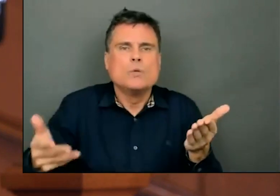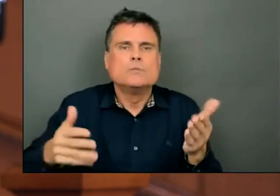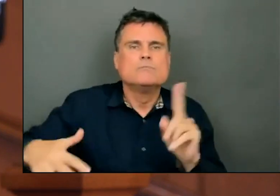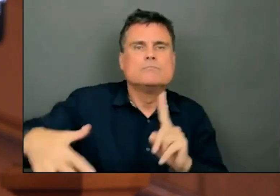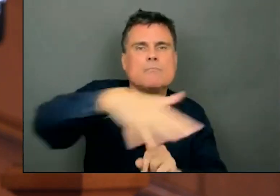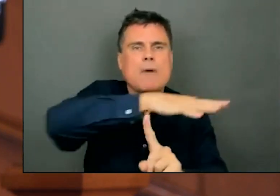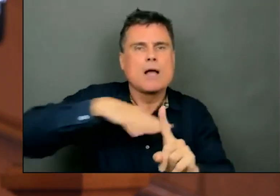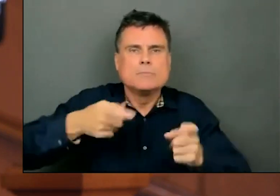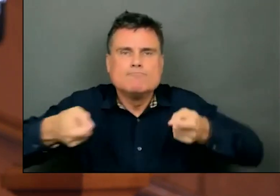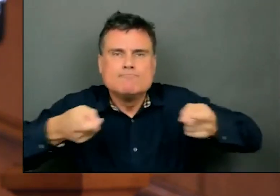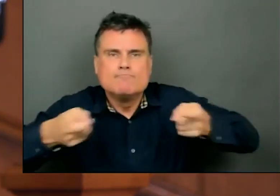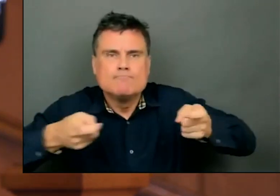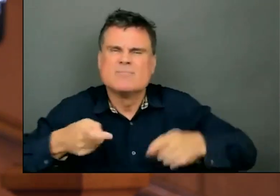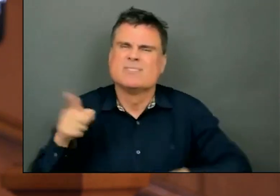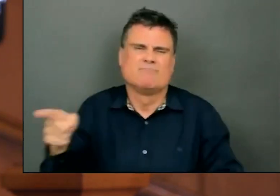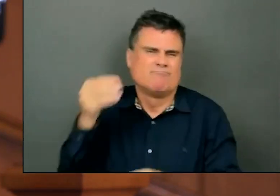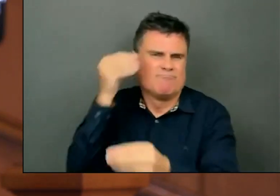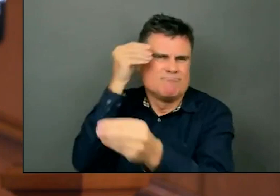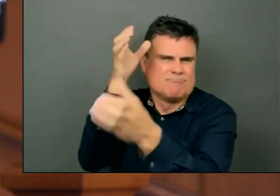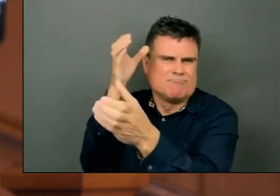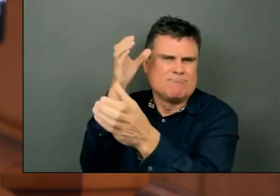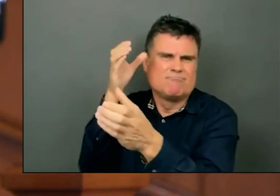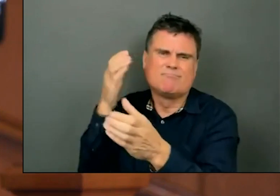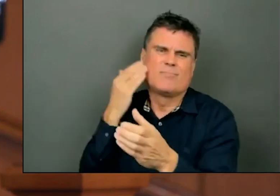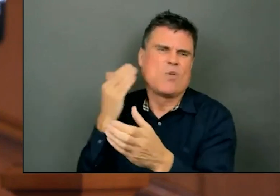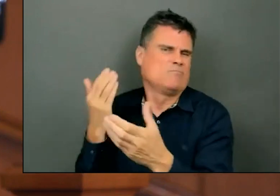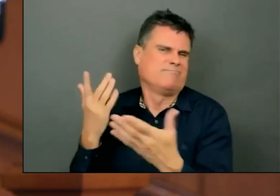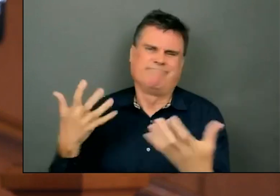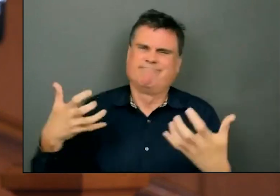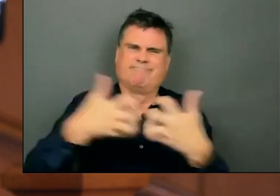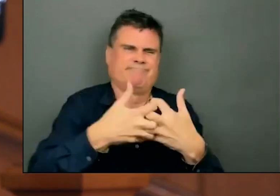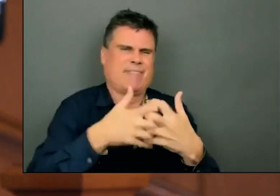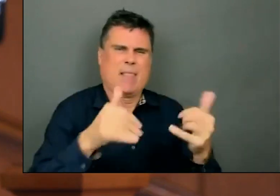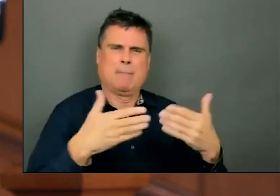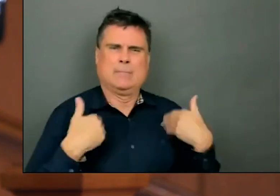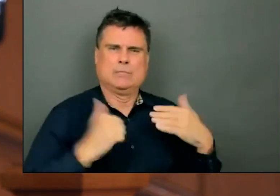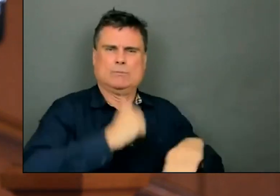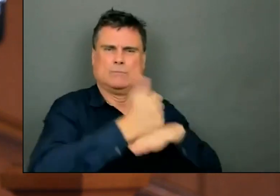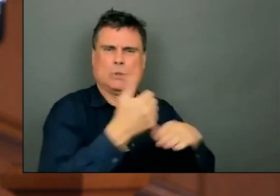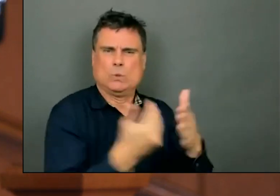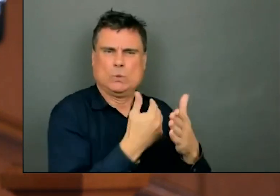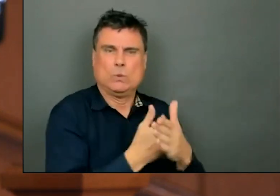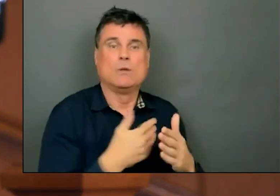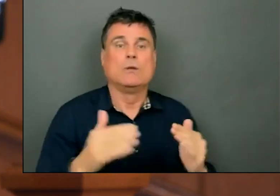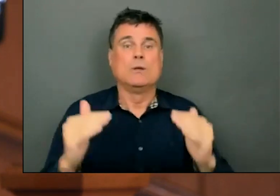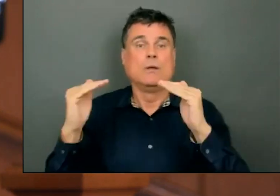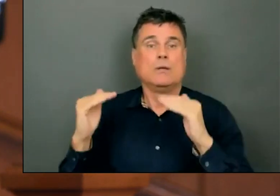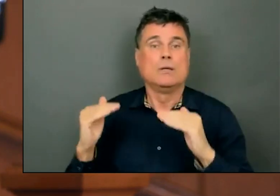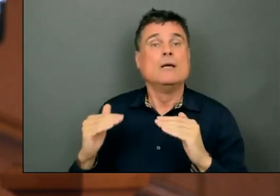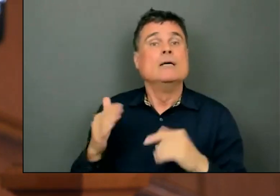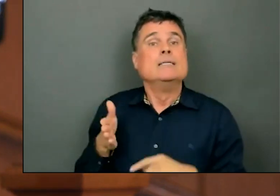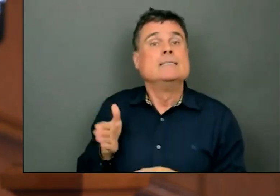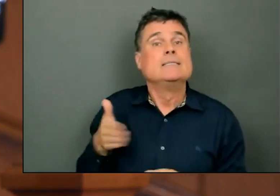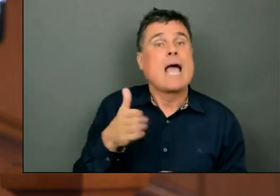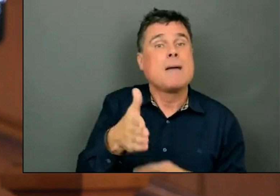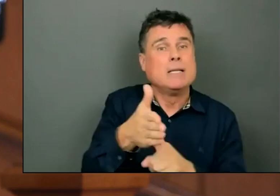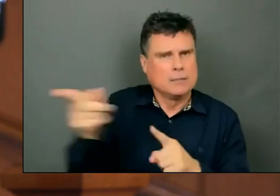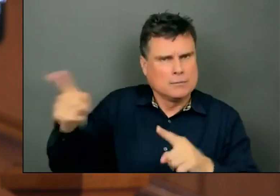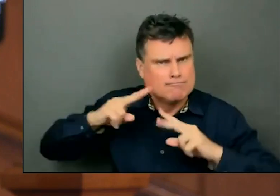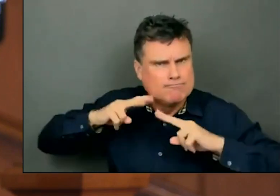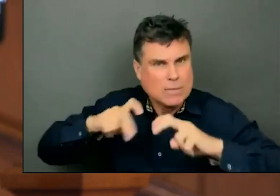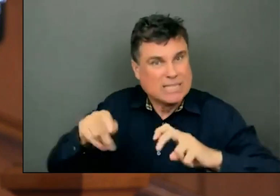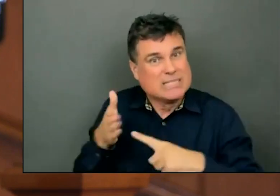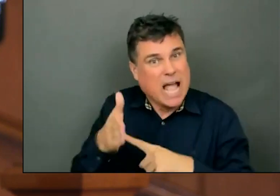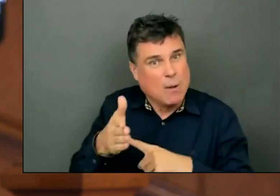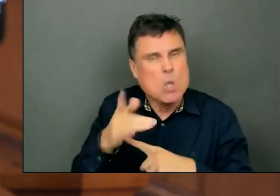fisheries. Salmon are fundamental to who we are as British Columbians, and having all of the fisheries components that were spread